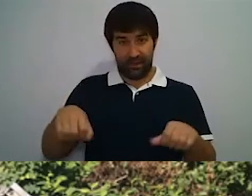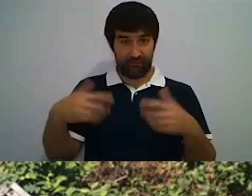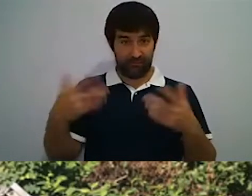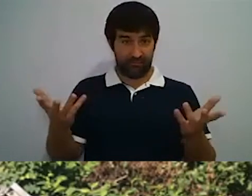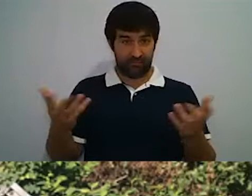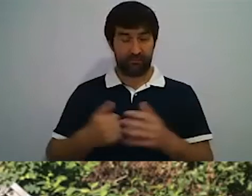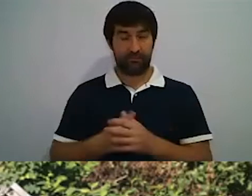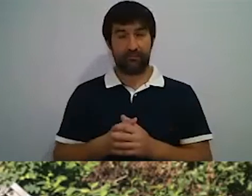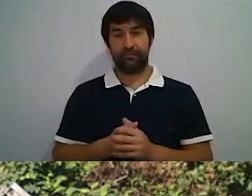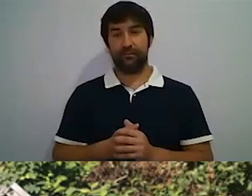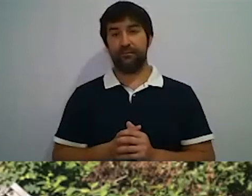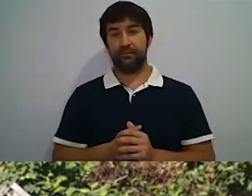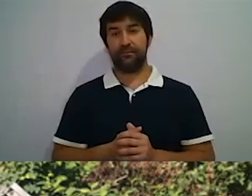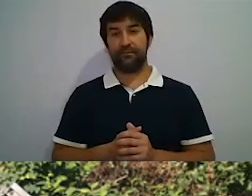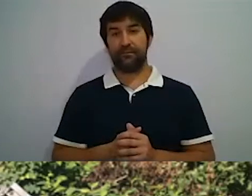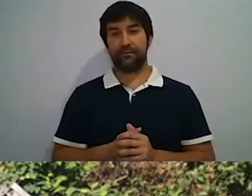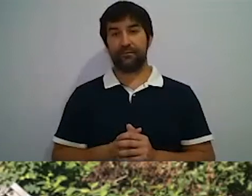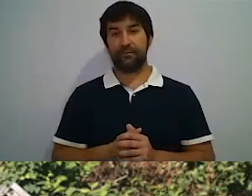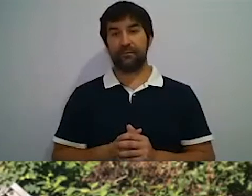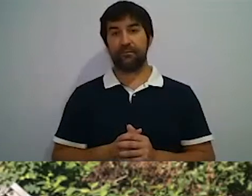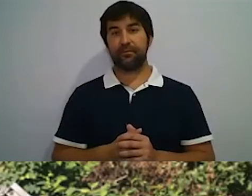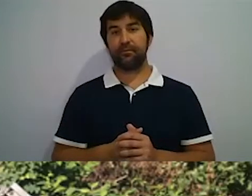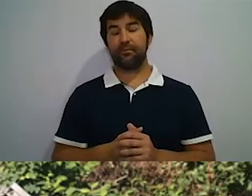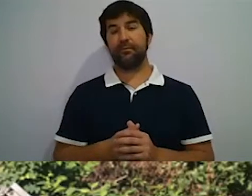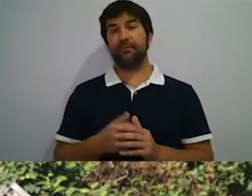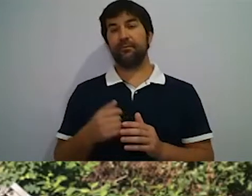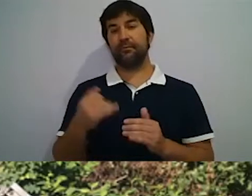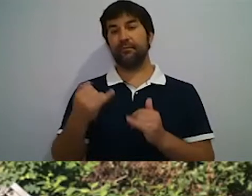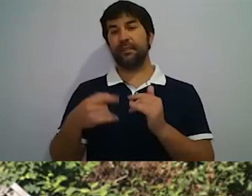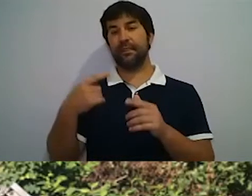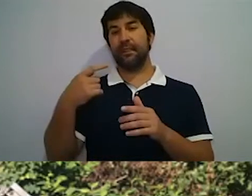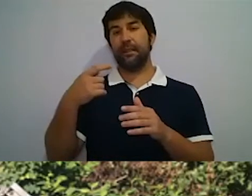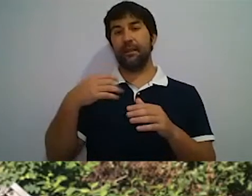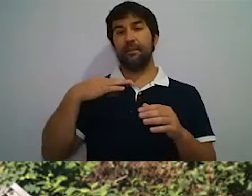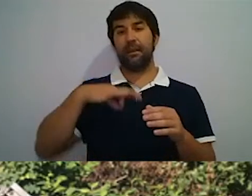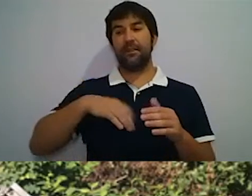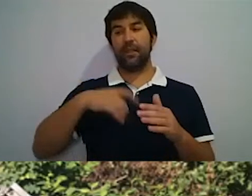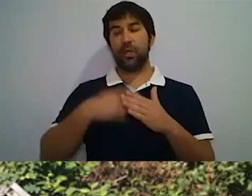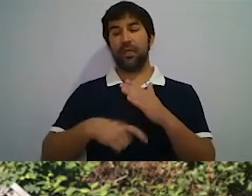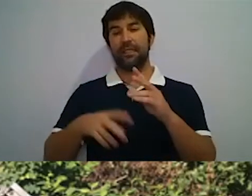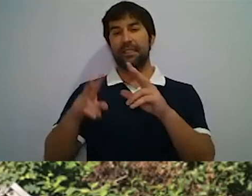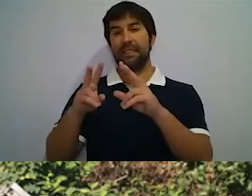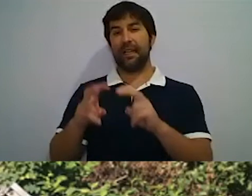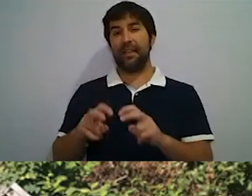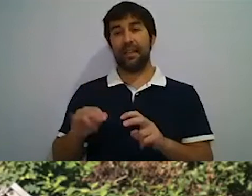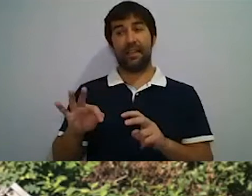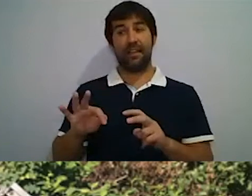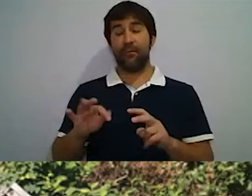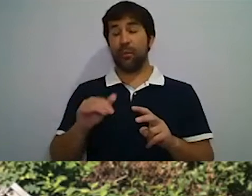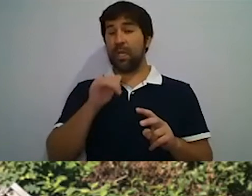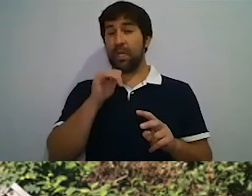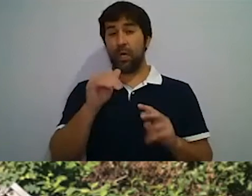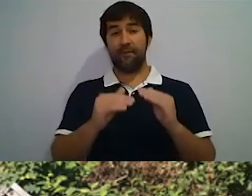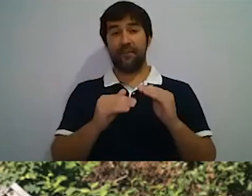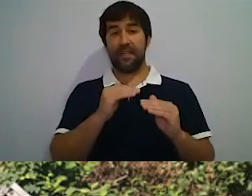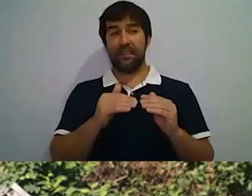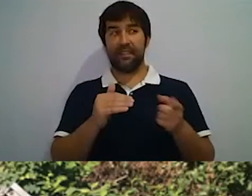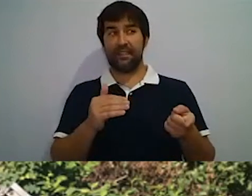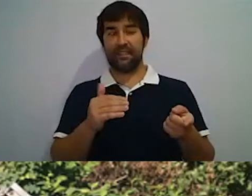difficulties happening, looking at the traffic volumes that are in certain areas, the need for transit accessibility or improvement in transit